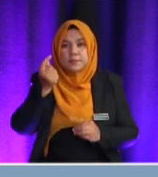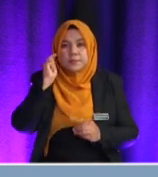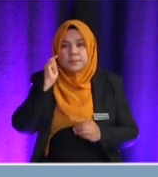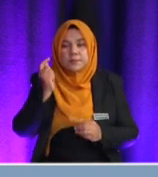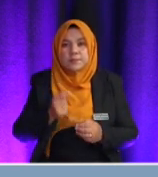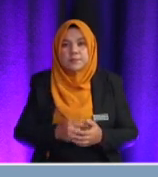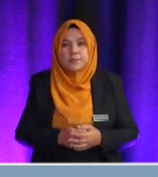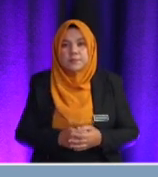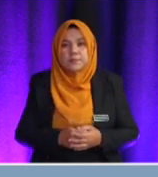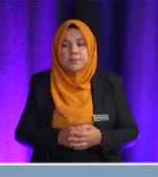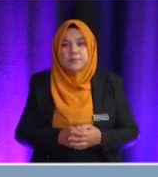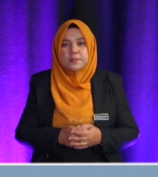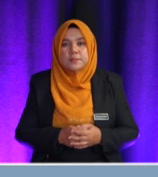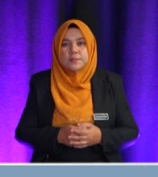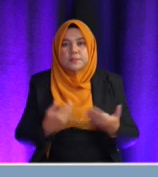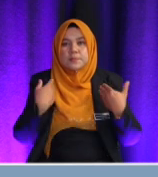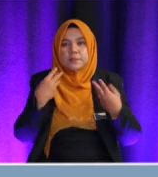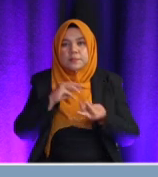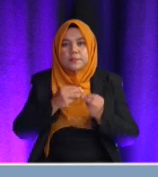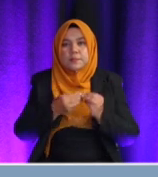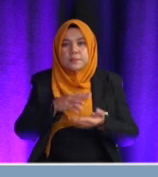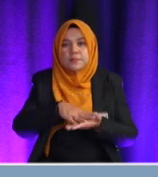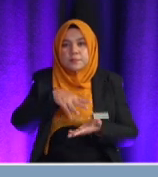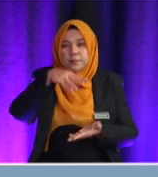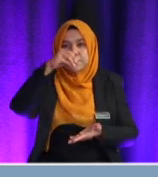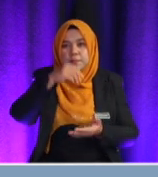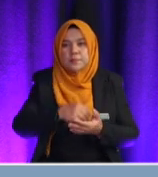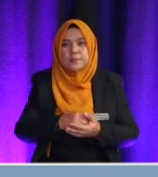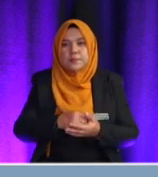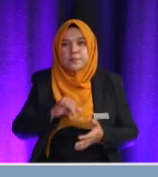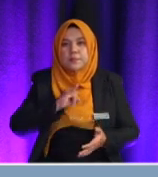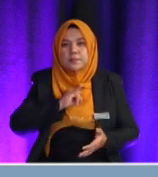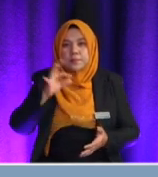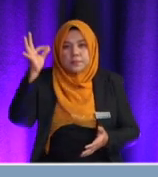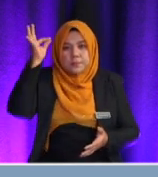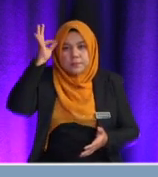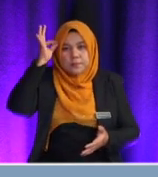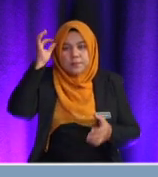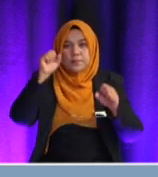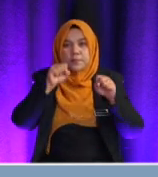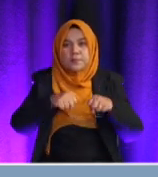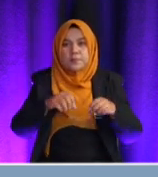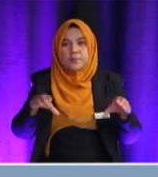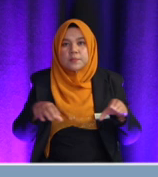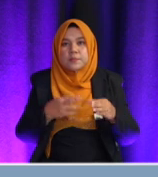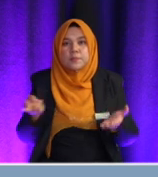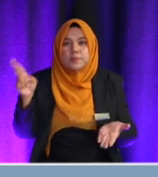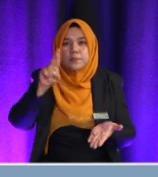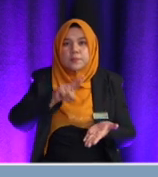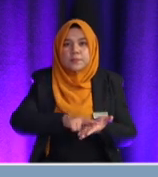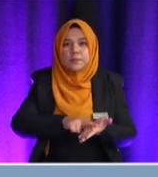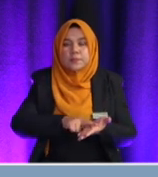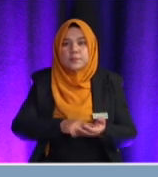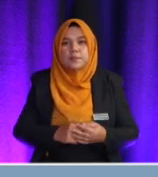Asila has academic problem. So, I think Asila can do something revision. You can